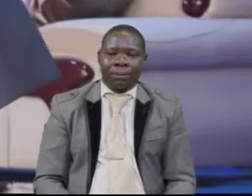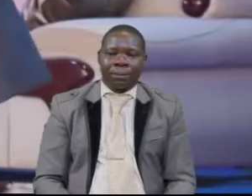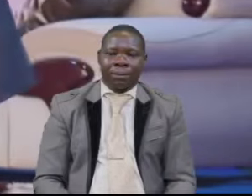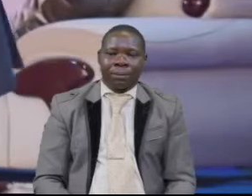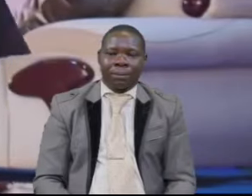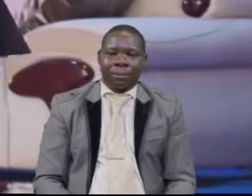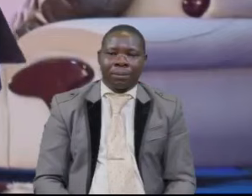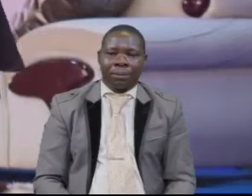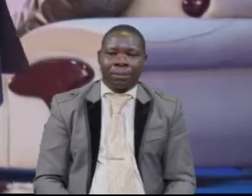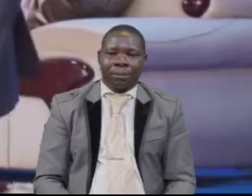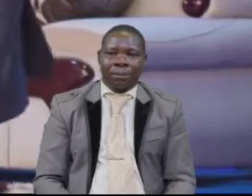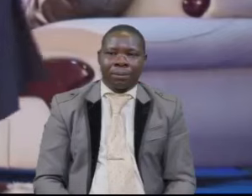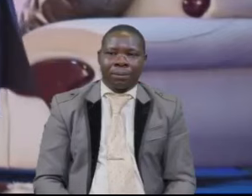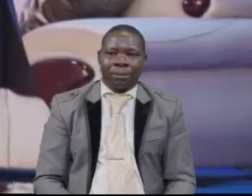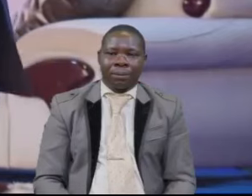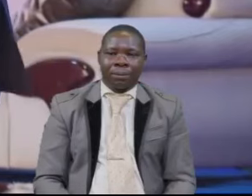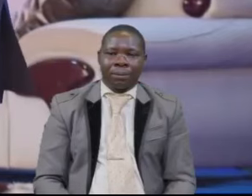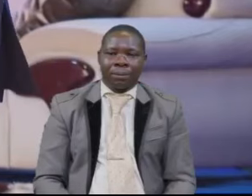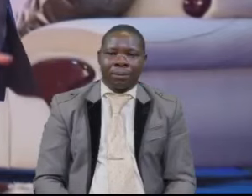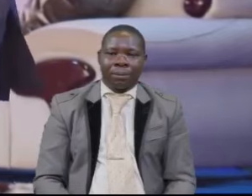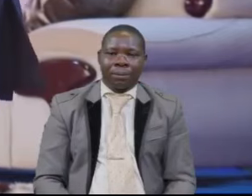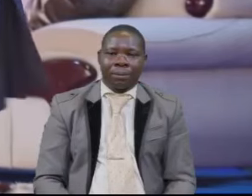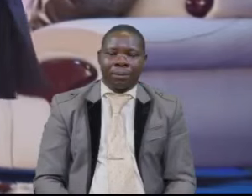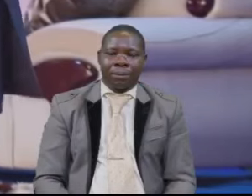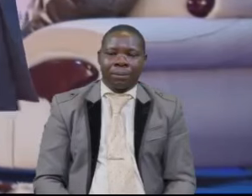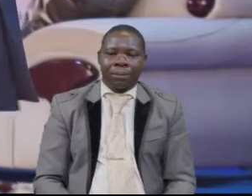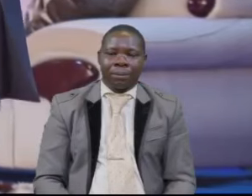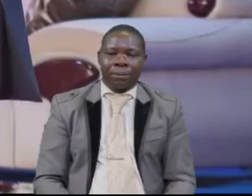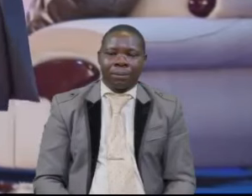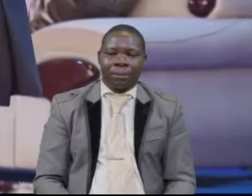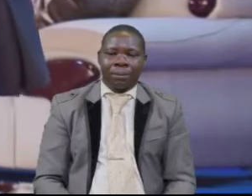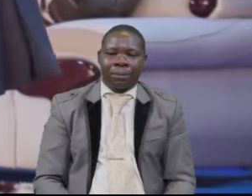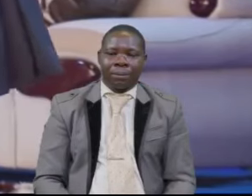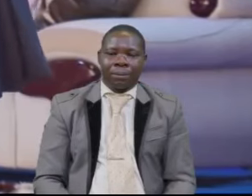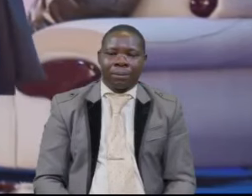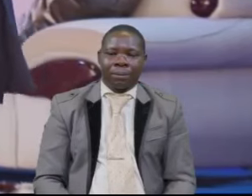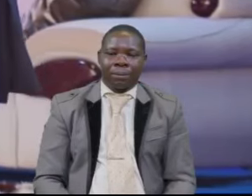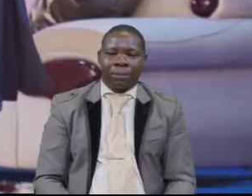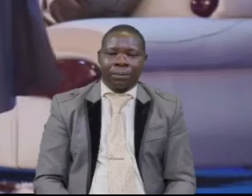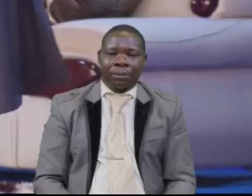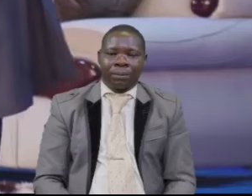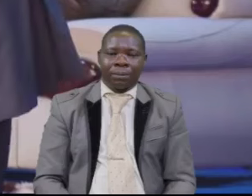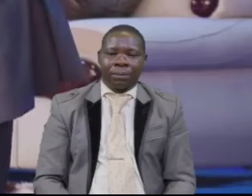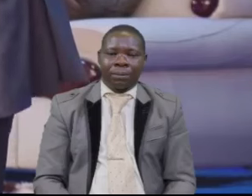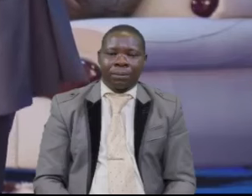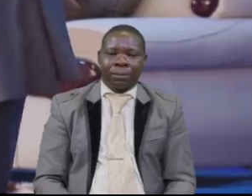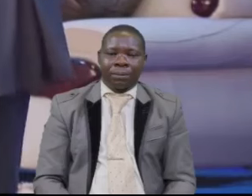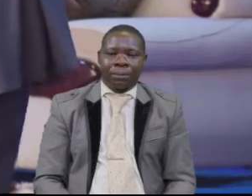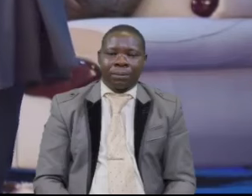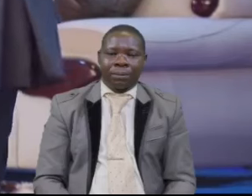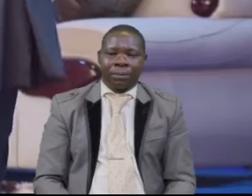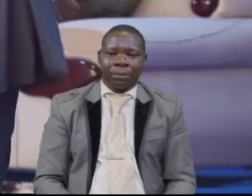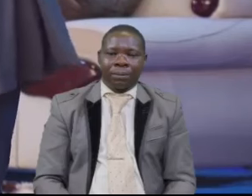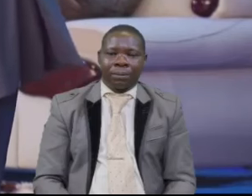all those evil beings, except for the people that do know their God, they will be stronger and they will do exploits.